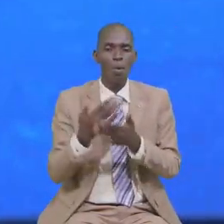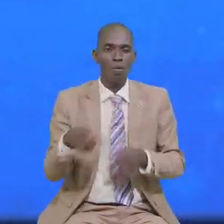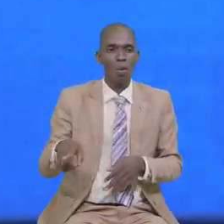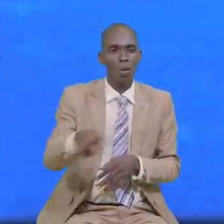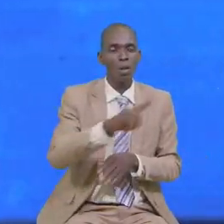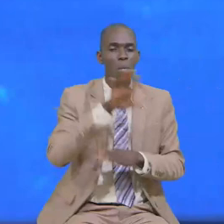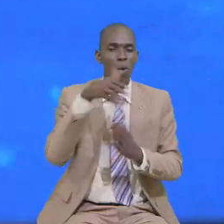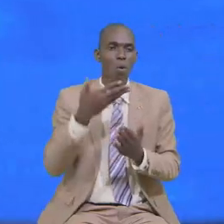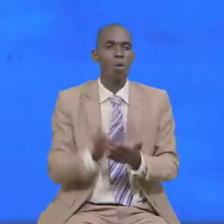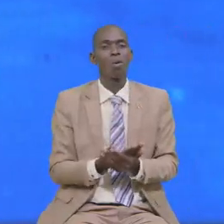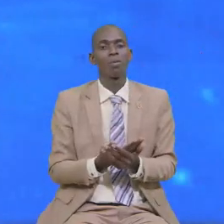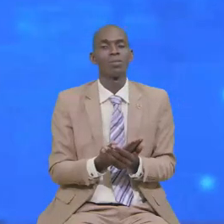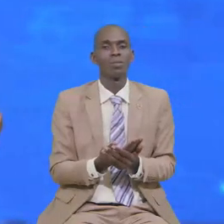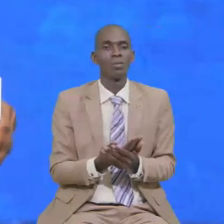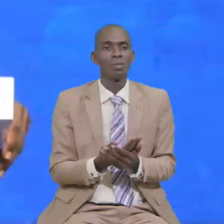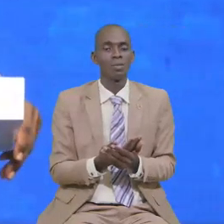all.